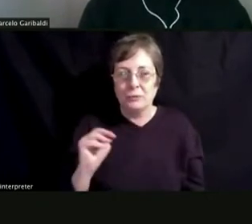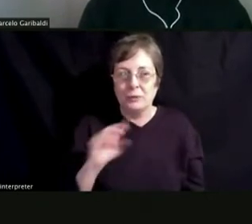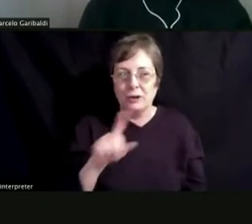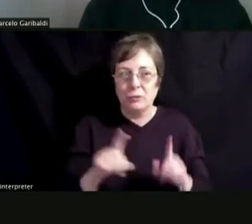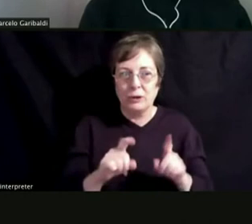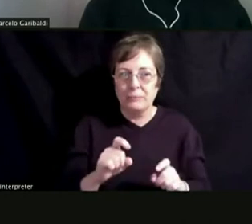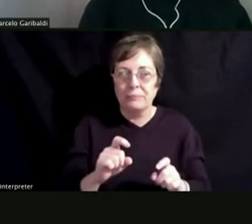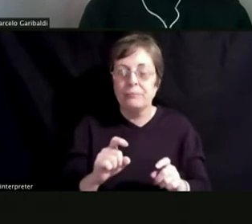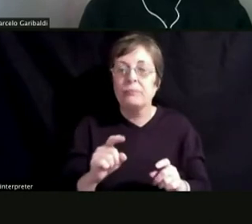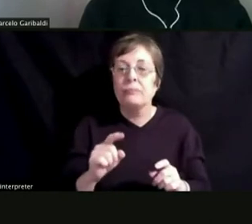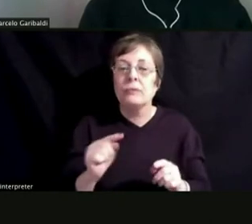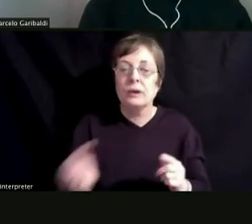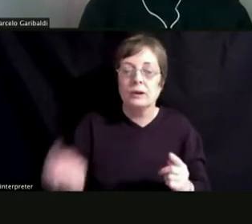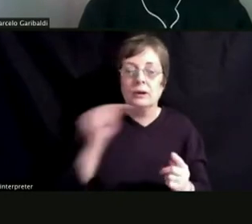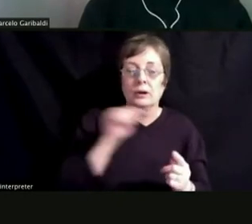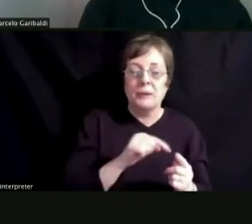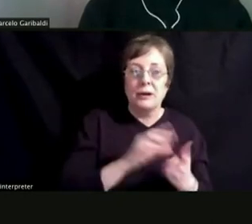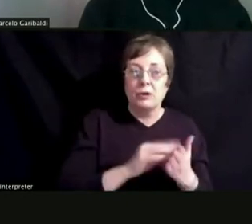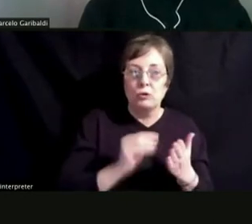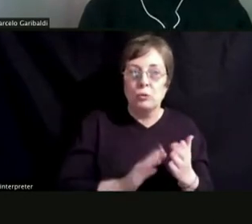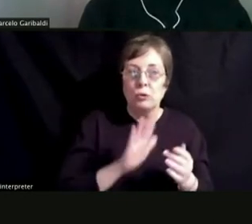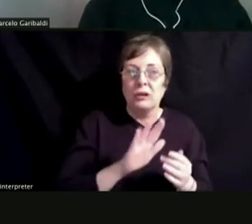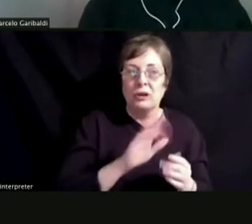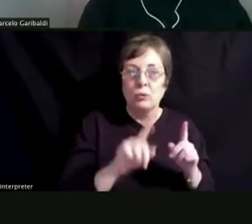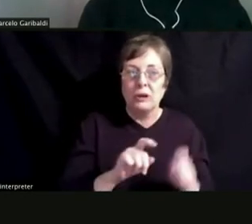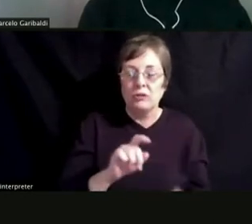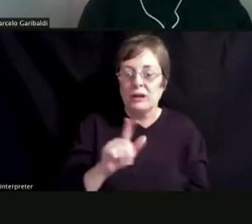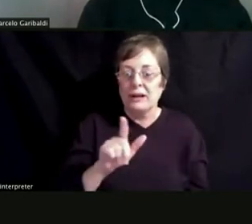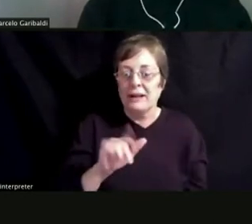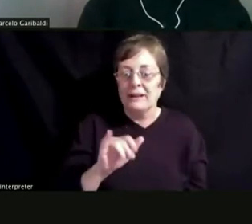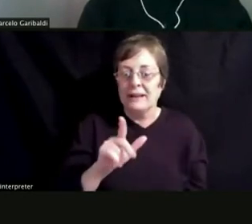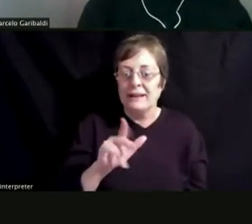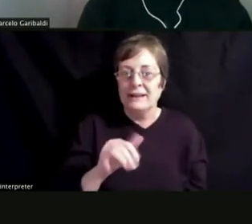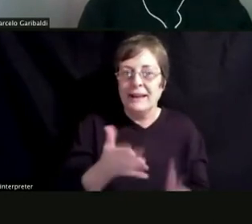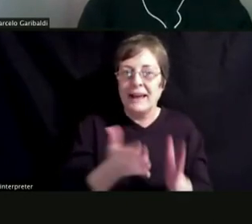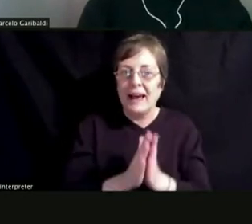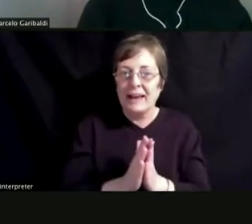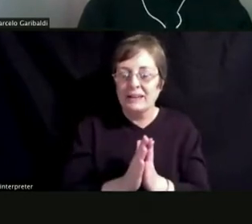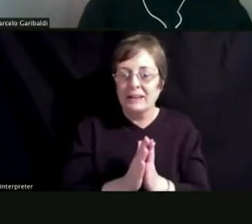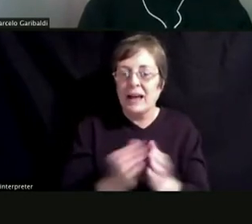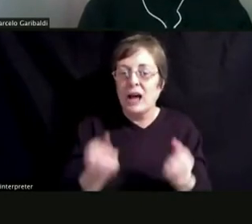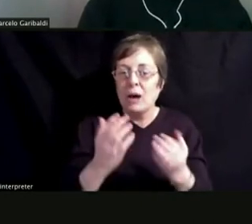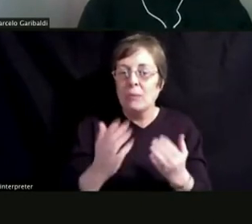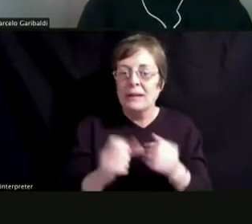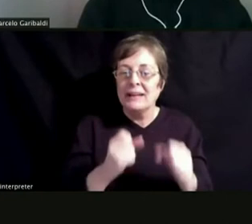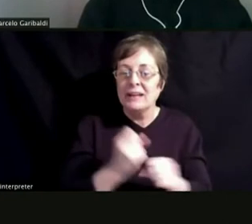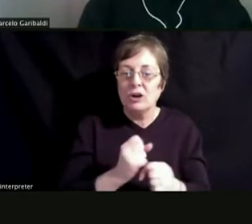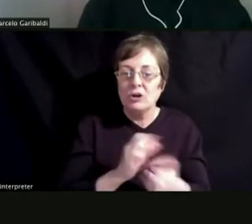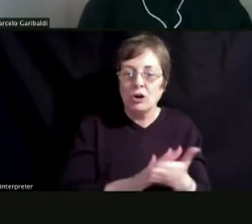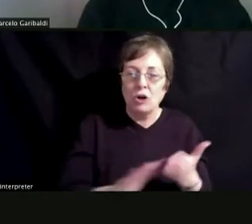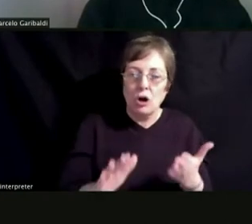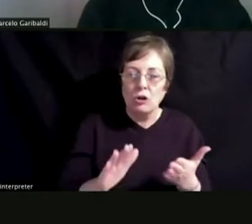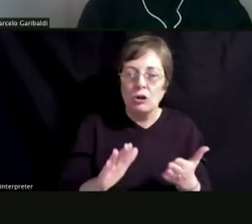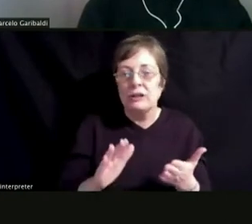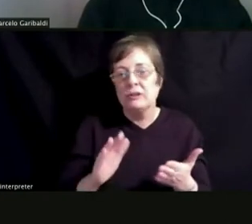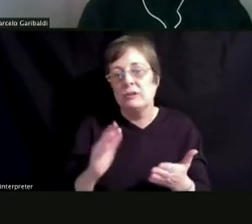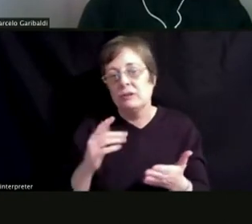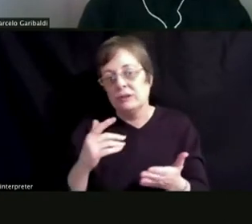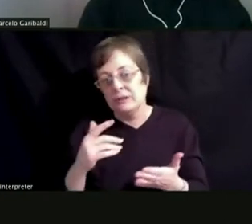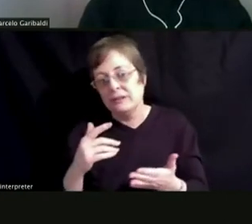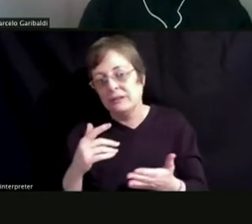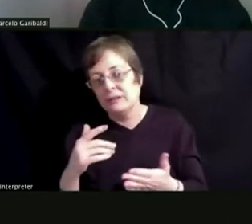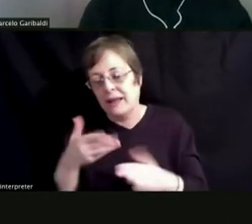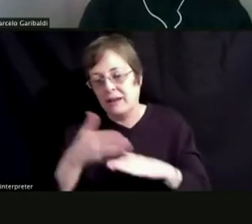back to our student questions, Lily asked, how many years of college / post-secondary school does it take to work